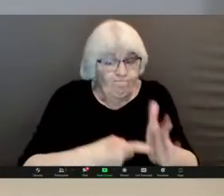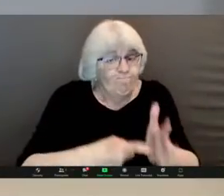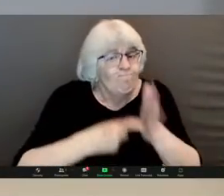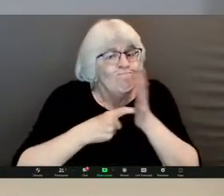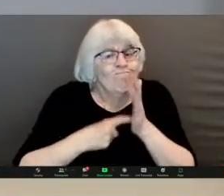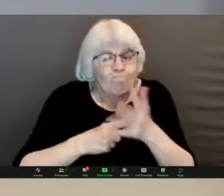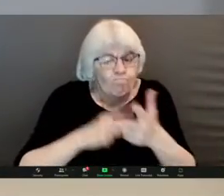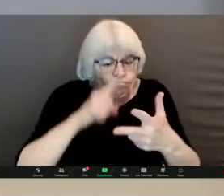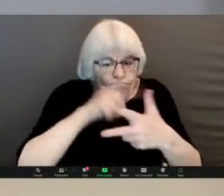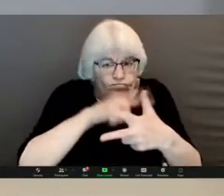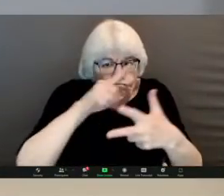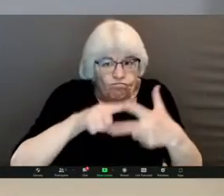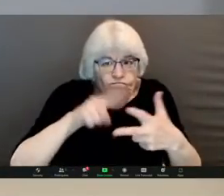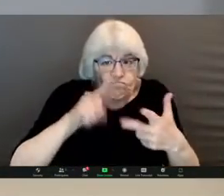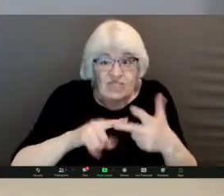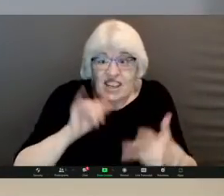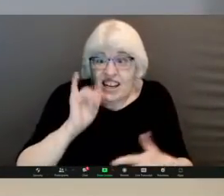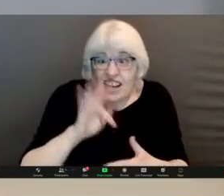Operation Isolation